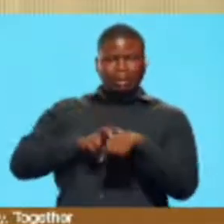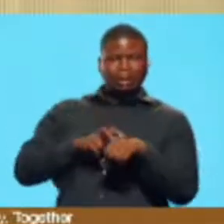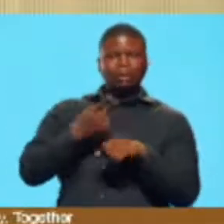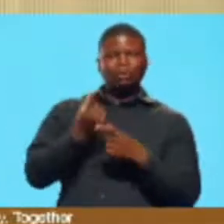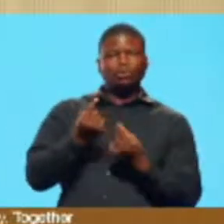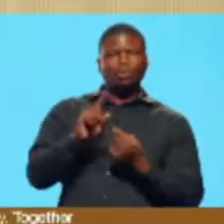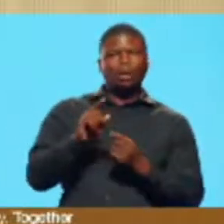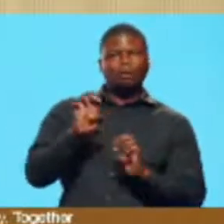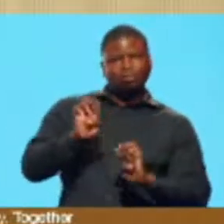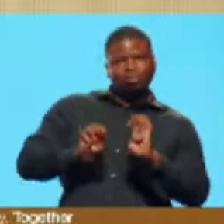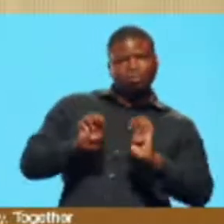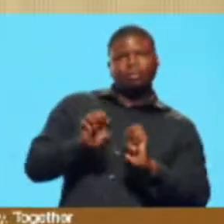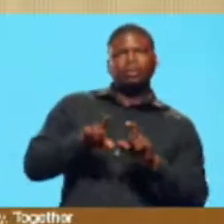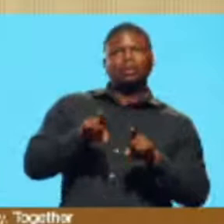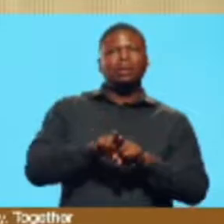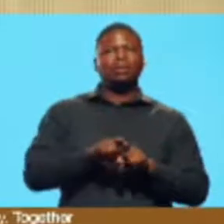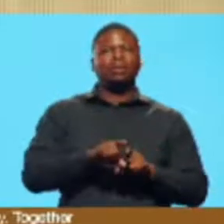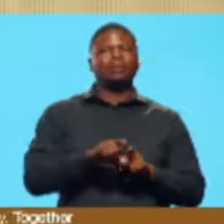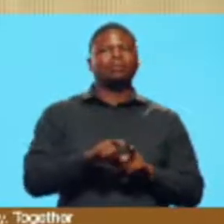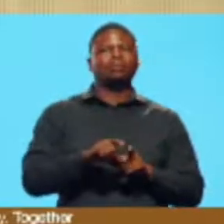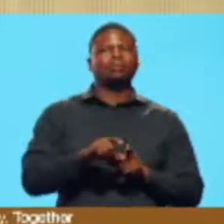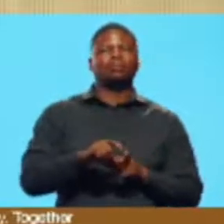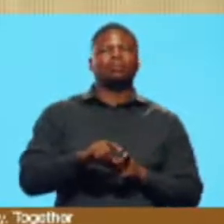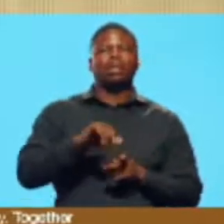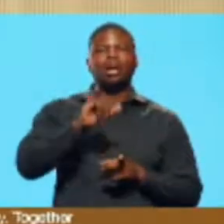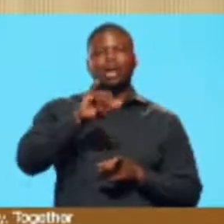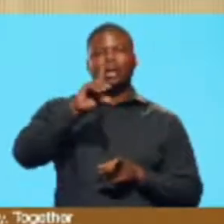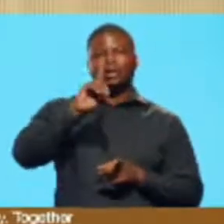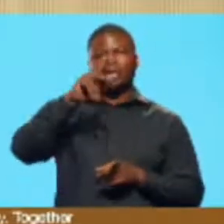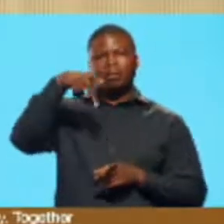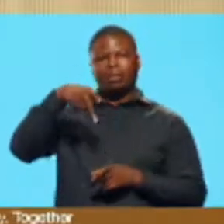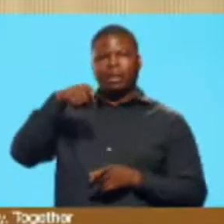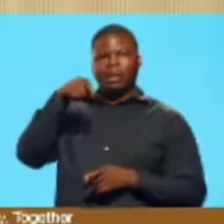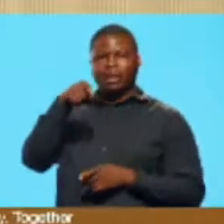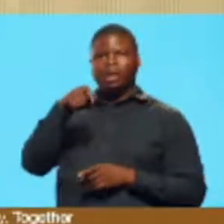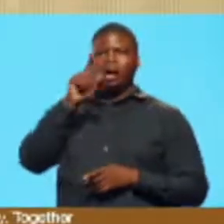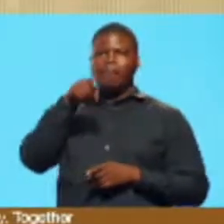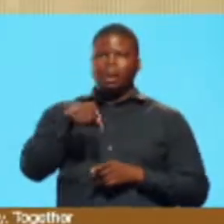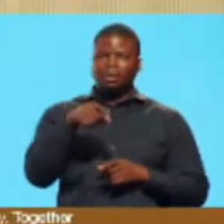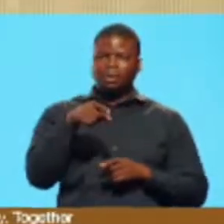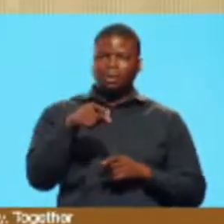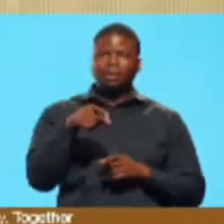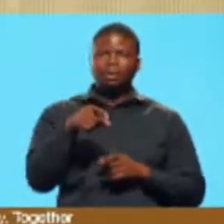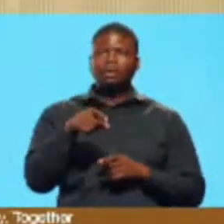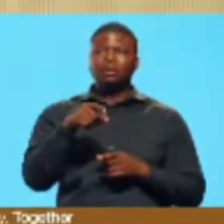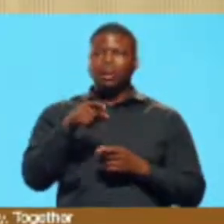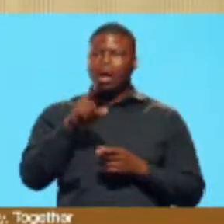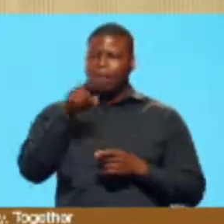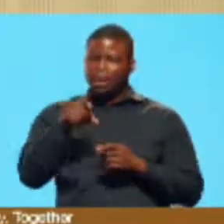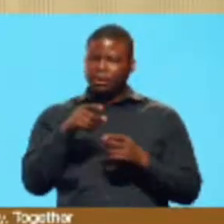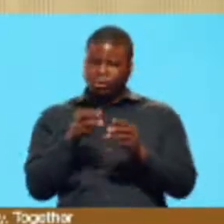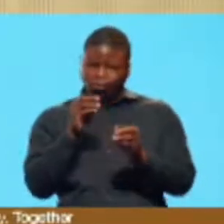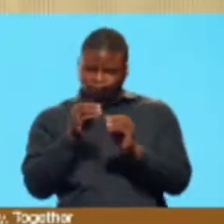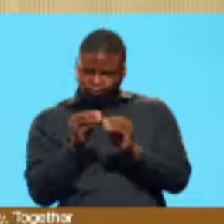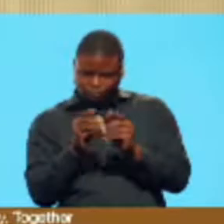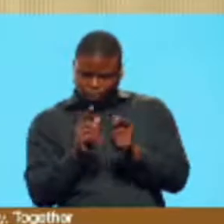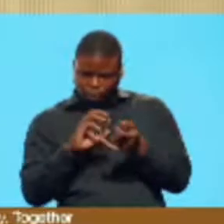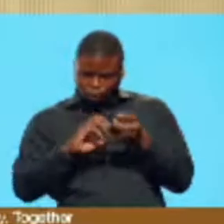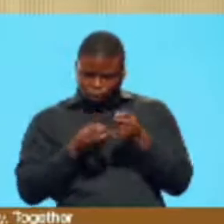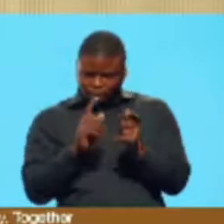with the IDPs and DDMs from the part of e-governance of IDPs and